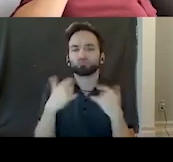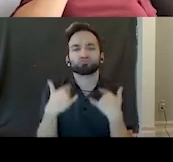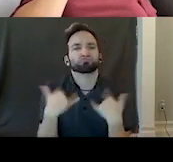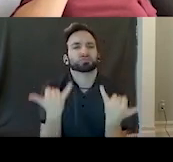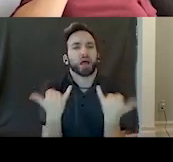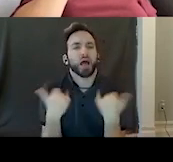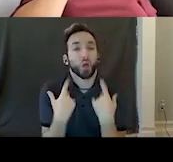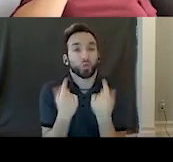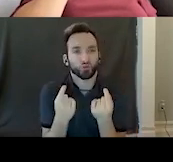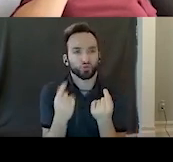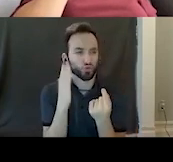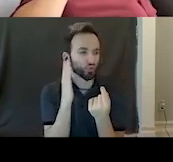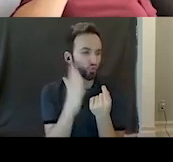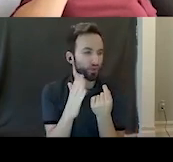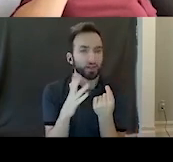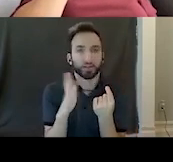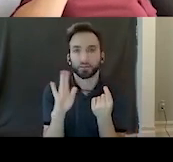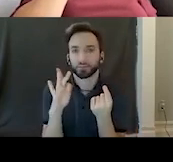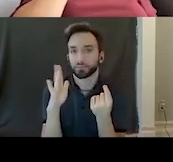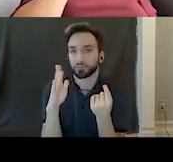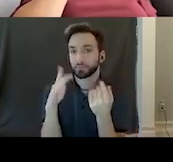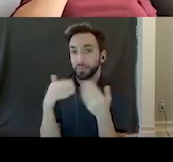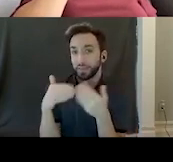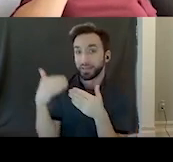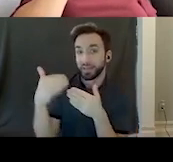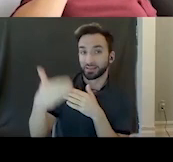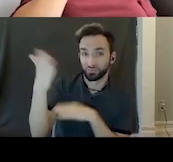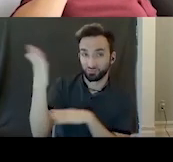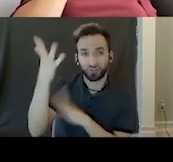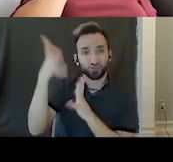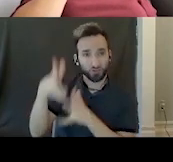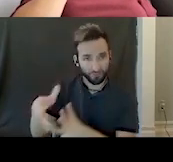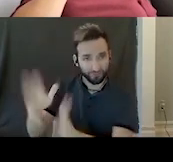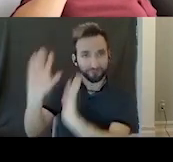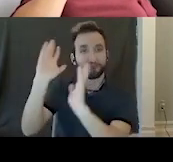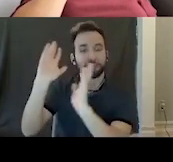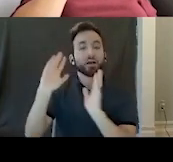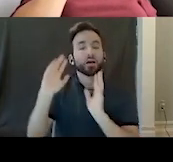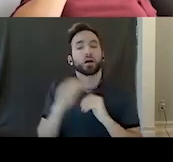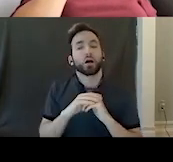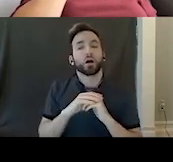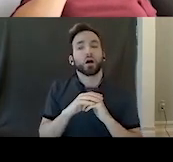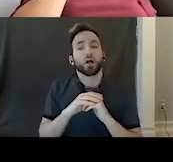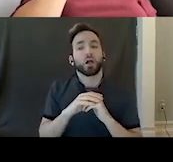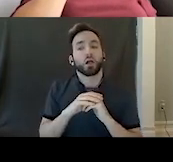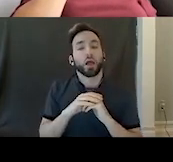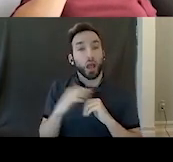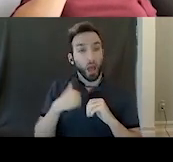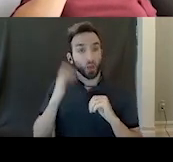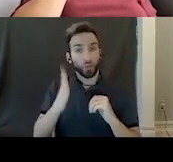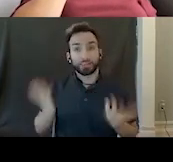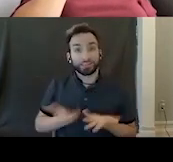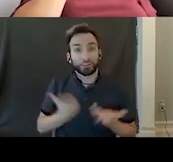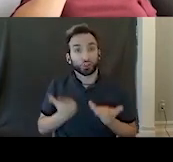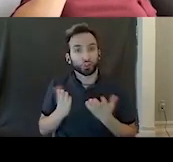next presenter starting to present, and I'm gonna come to the next presentation as an attendee. So if